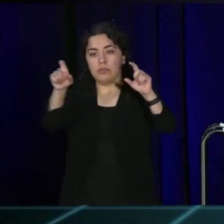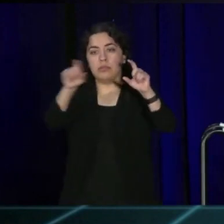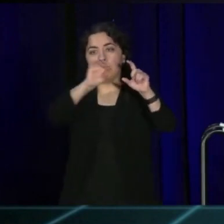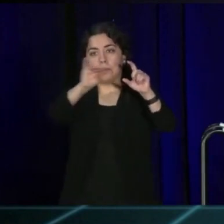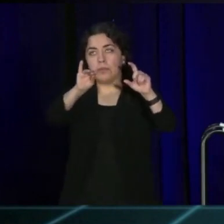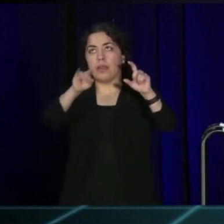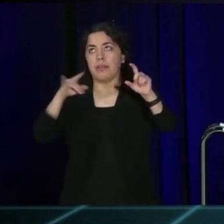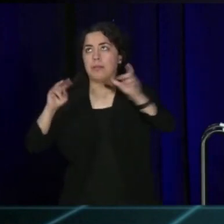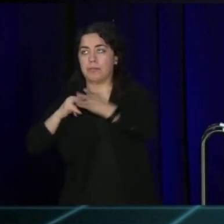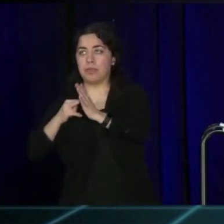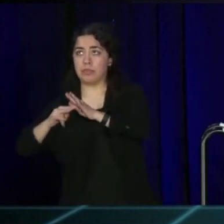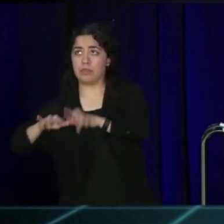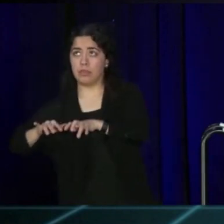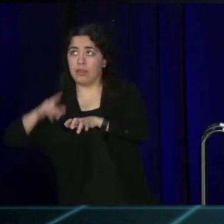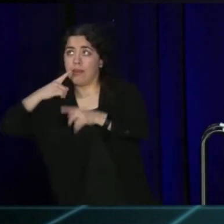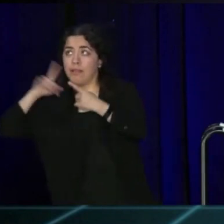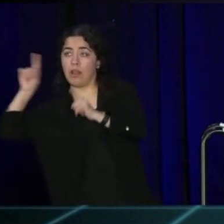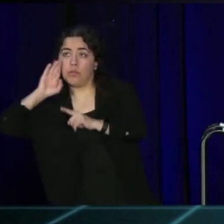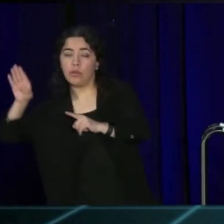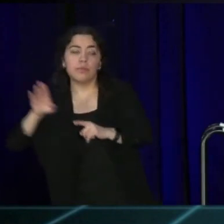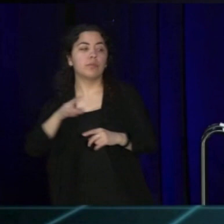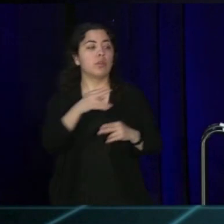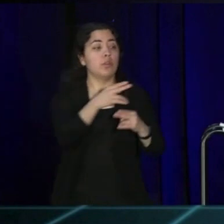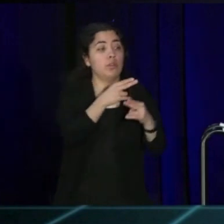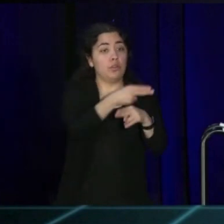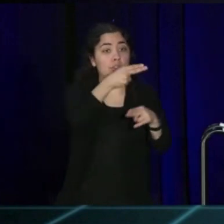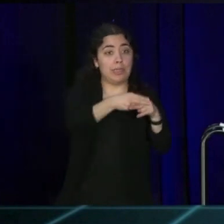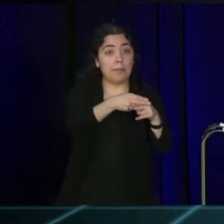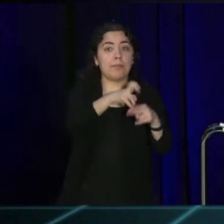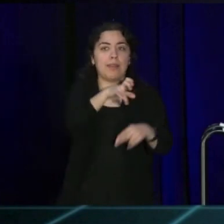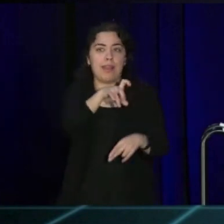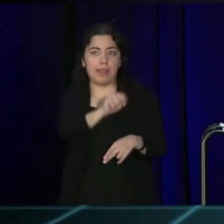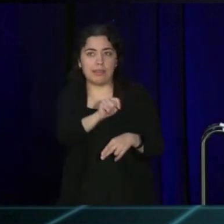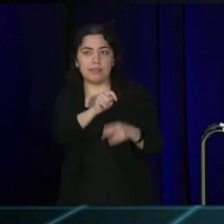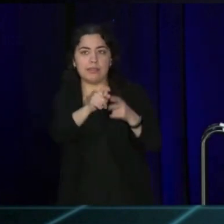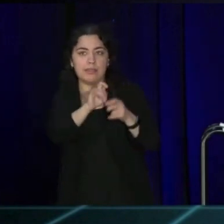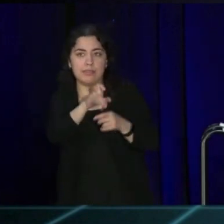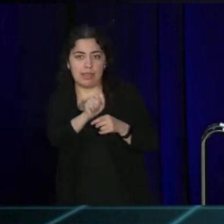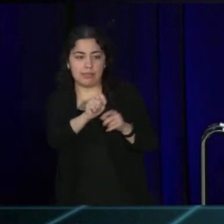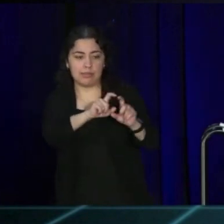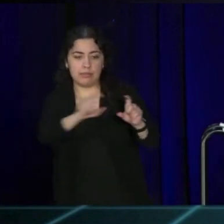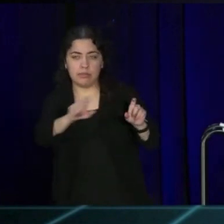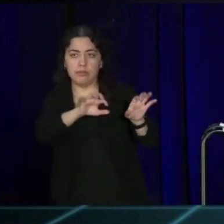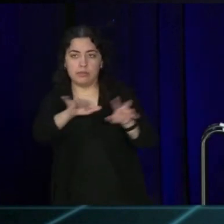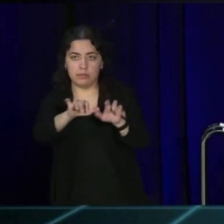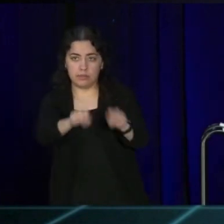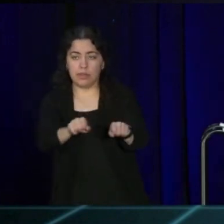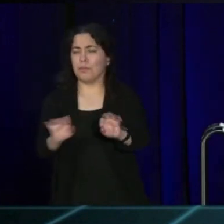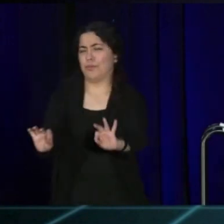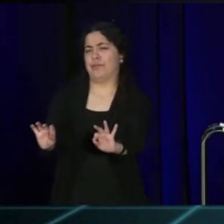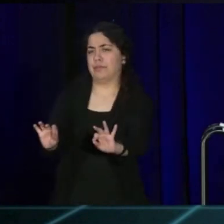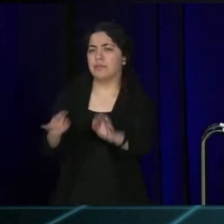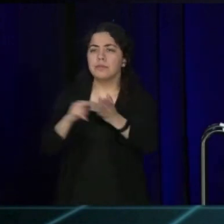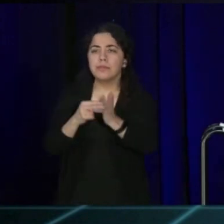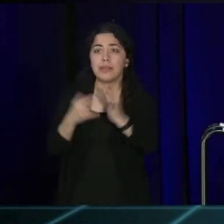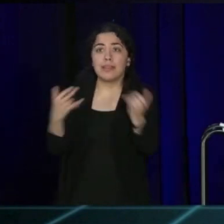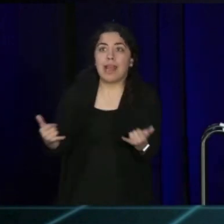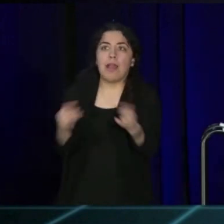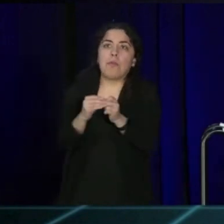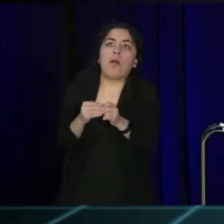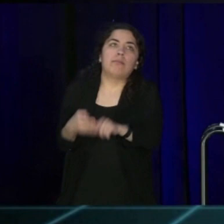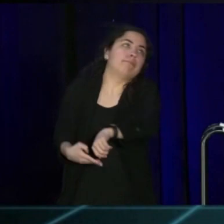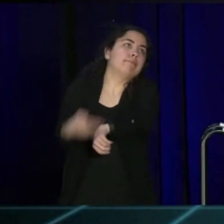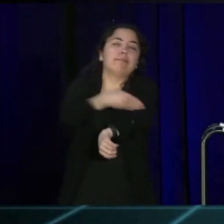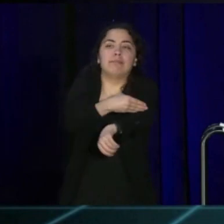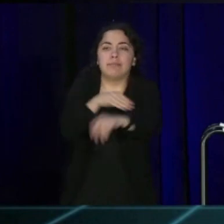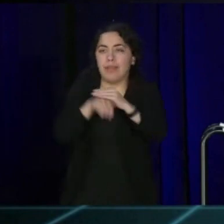page. Username, edit text. Perfect. Now, with labels, our form is already a lot more accessible. While we